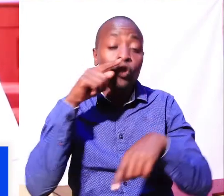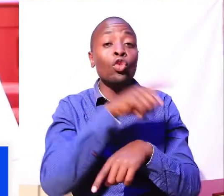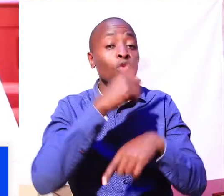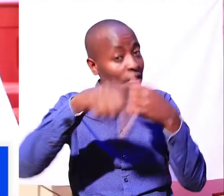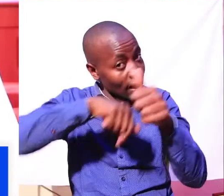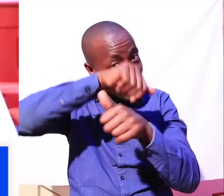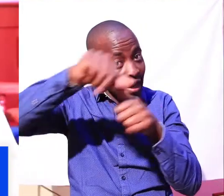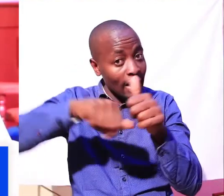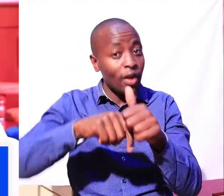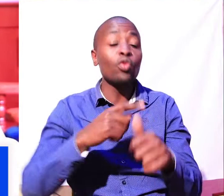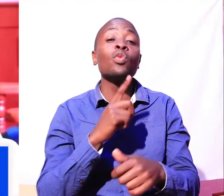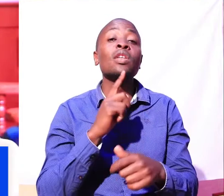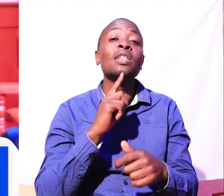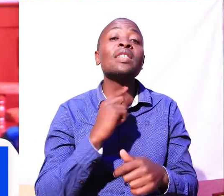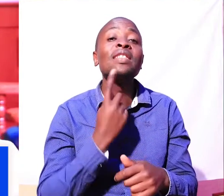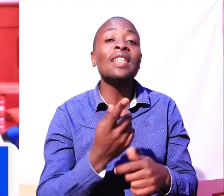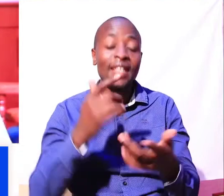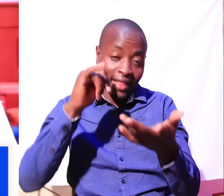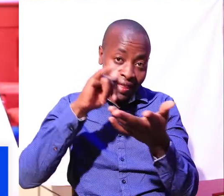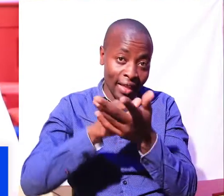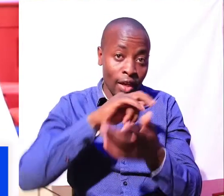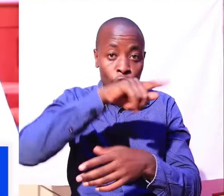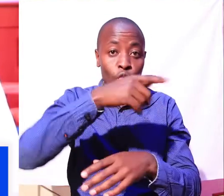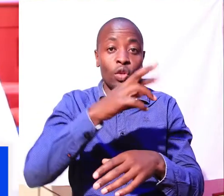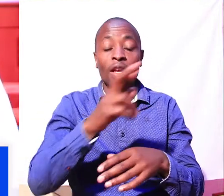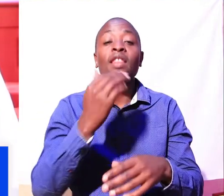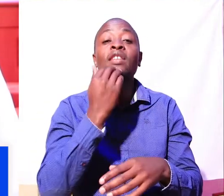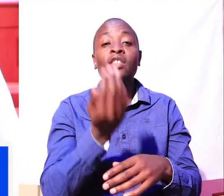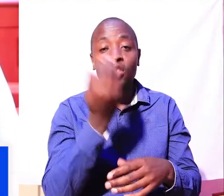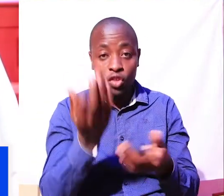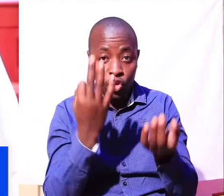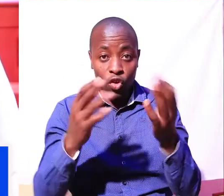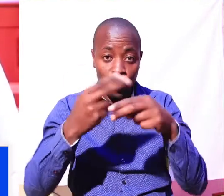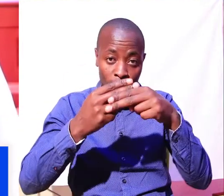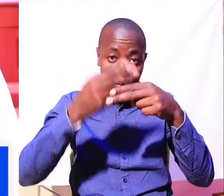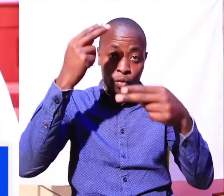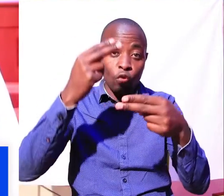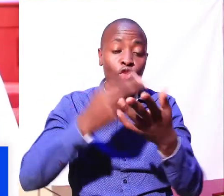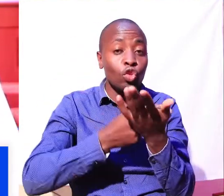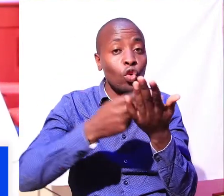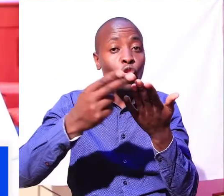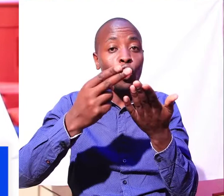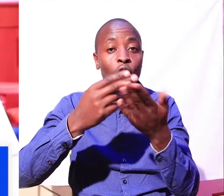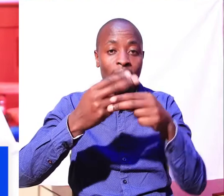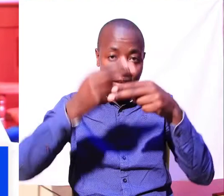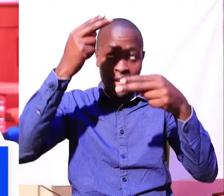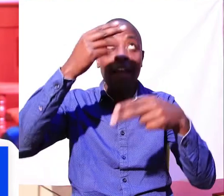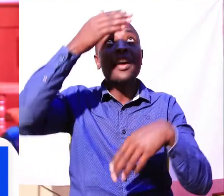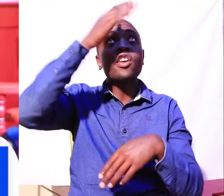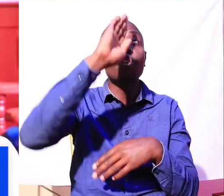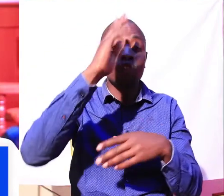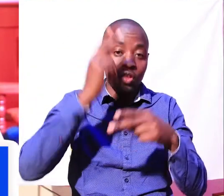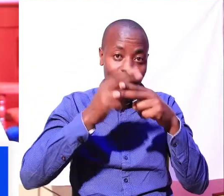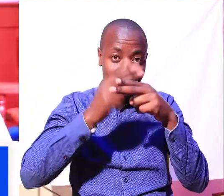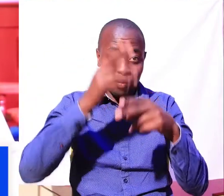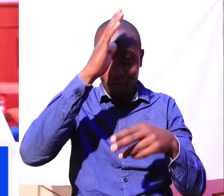us will testify and say that we are the children of the Most Holy and High God.